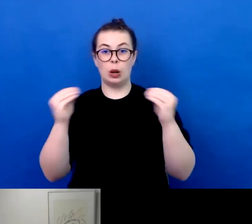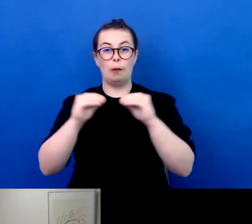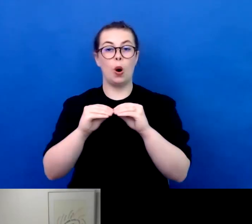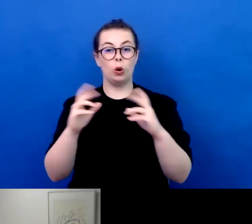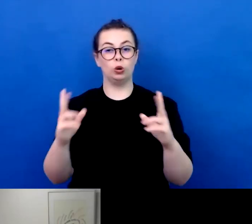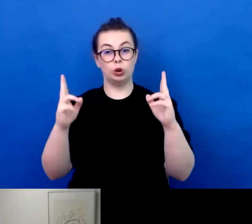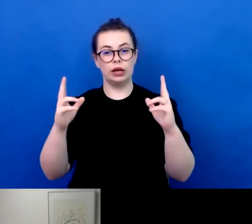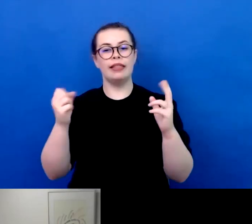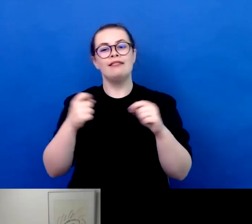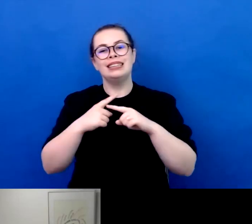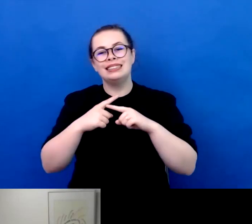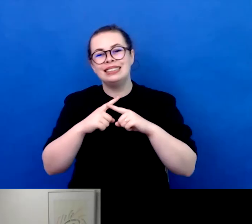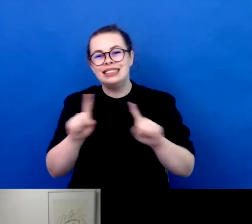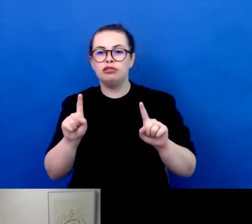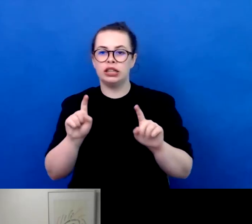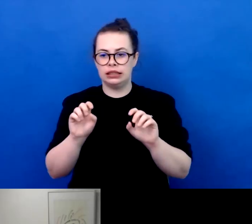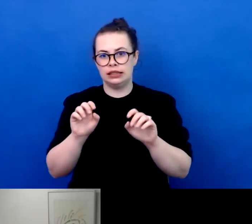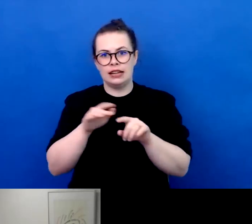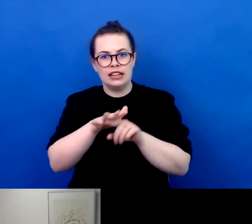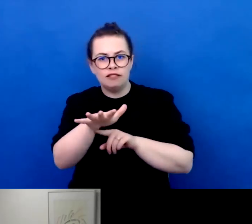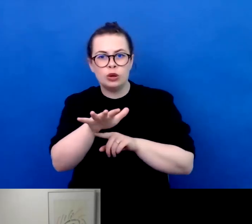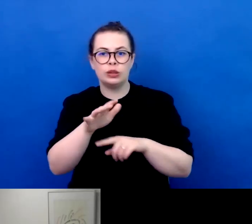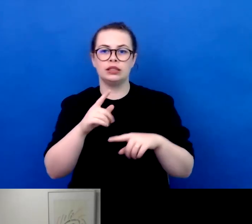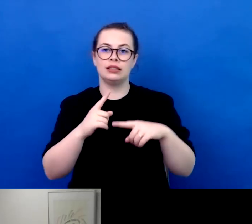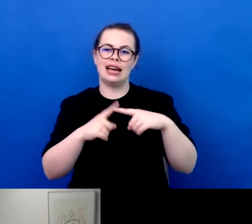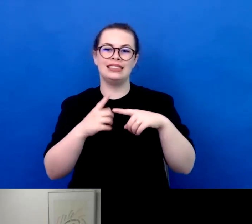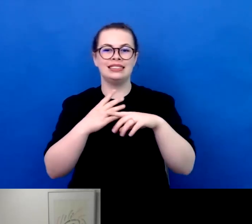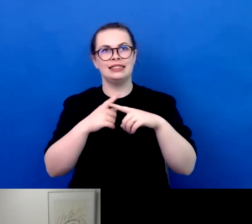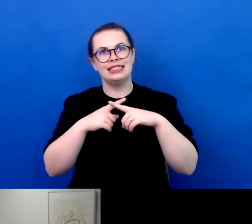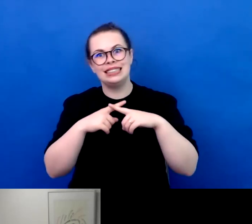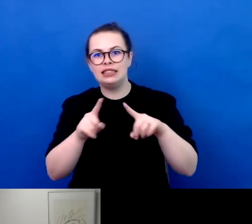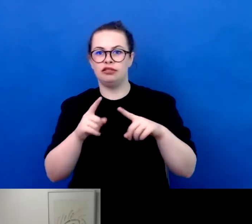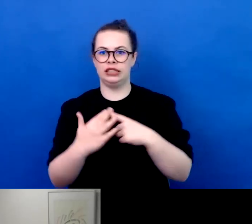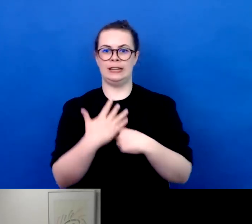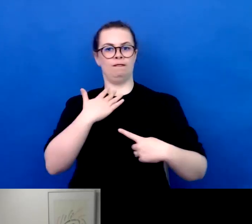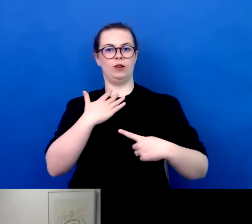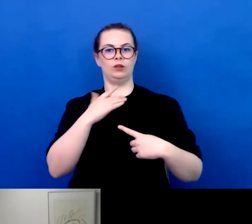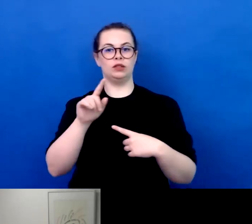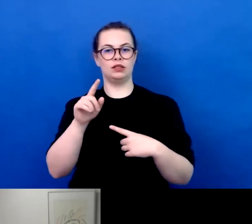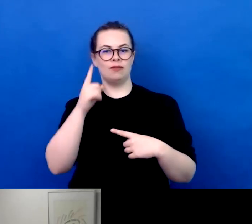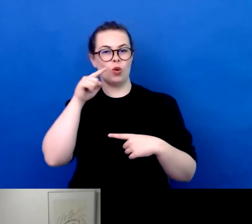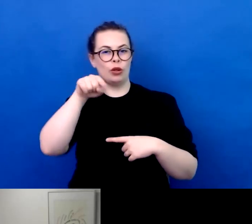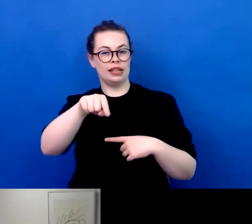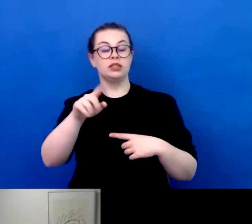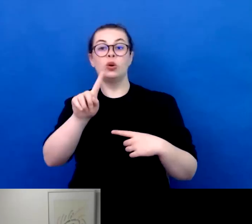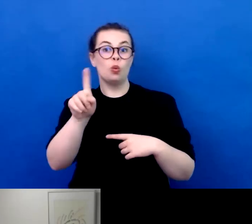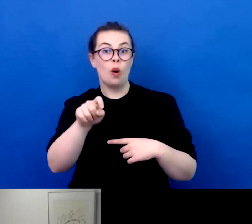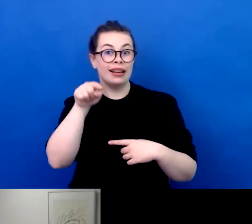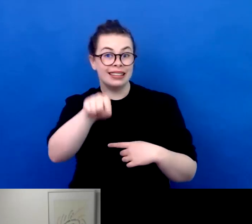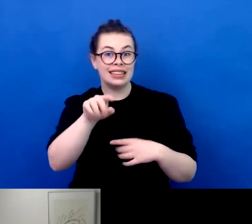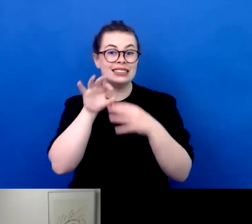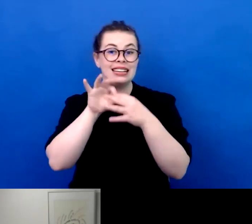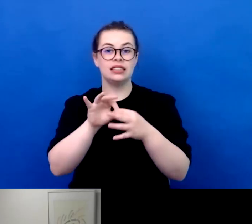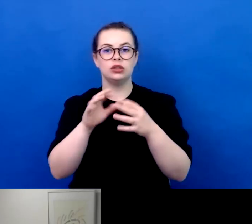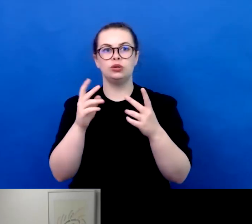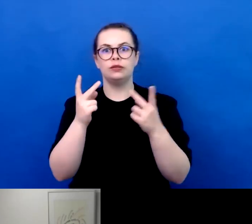also different modality of presentation. Because in this first study, we show words visually without